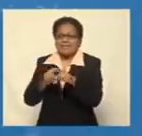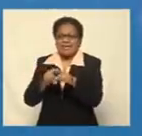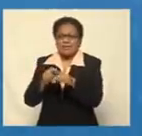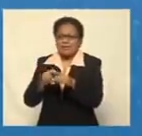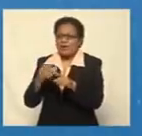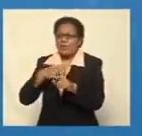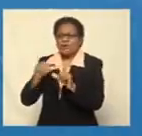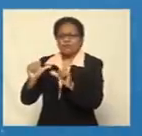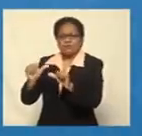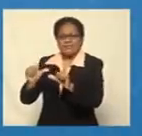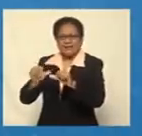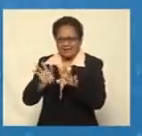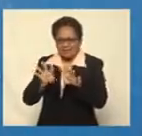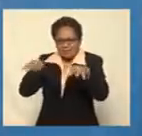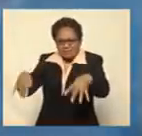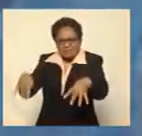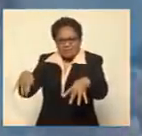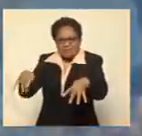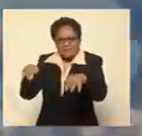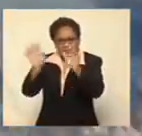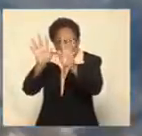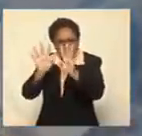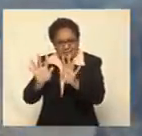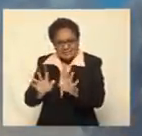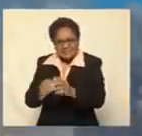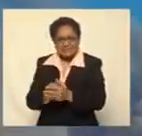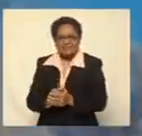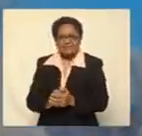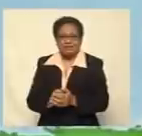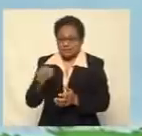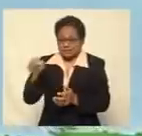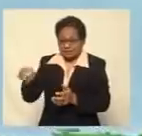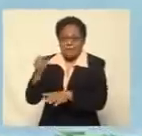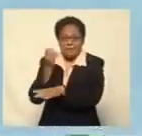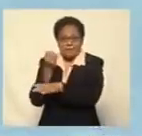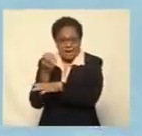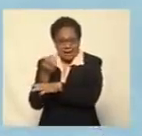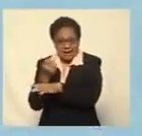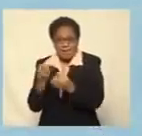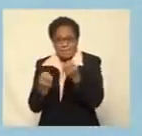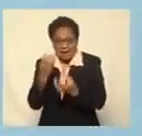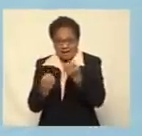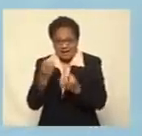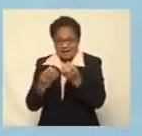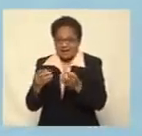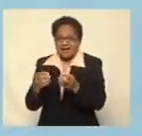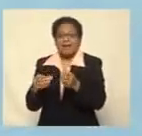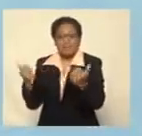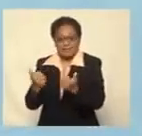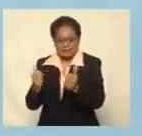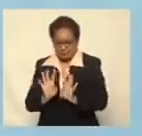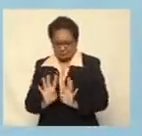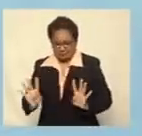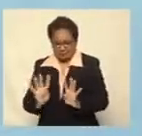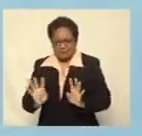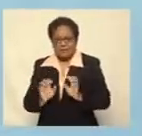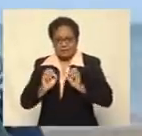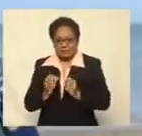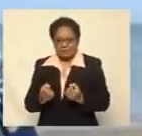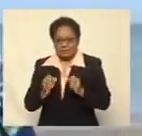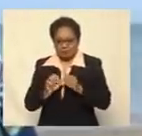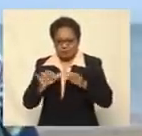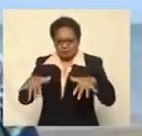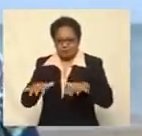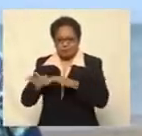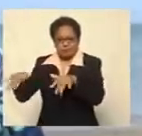contain a variety of different sites with lush mangrove forests, which are nursery grounds and habitats for